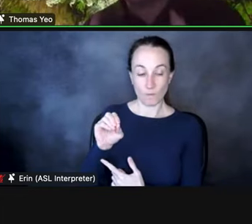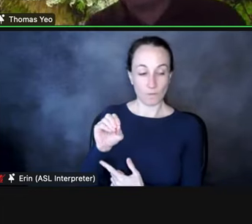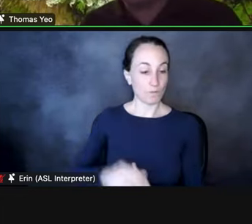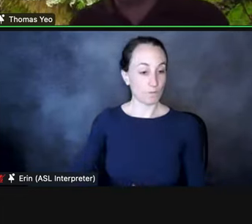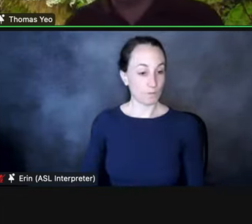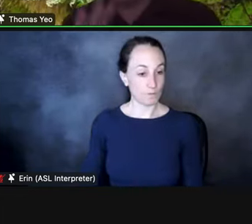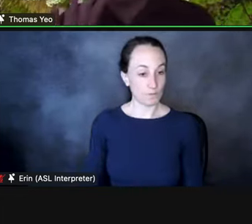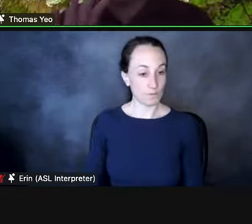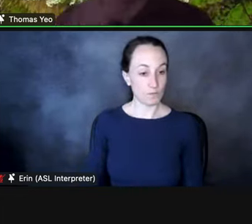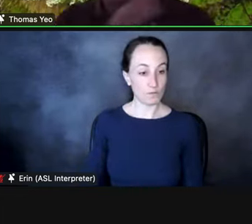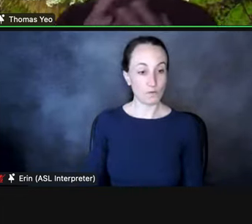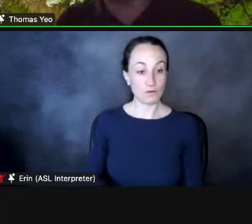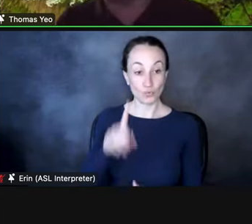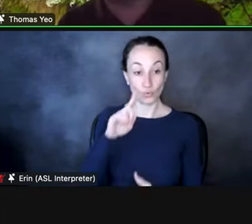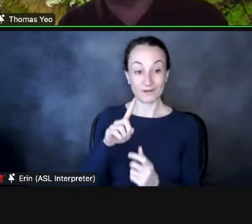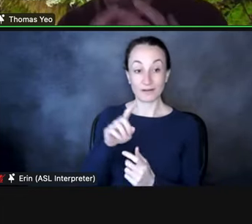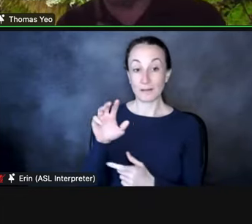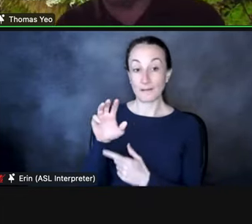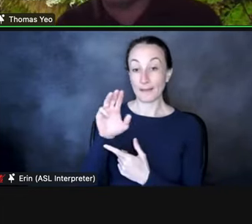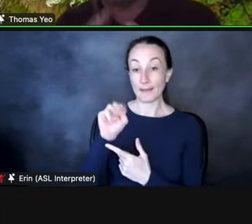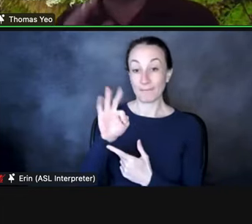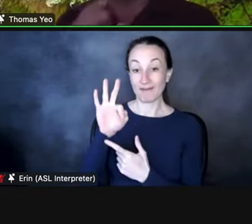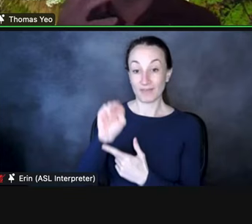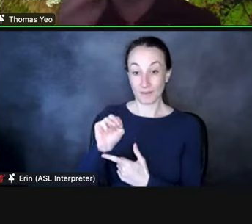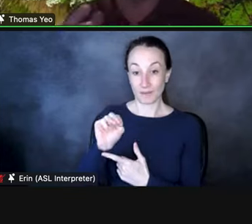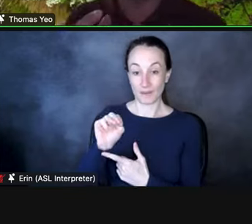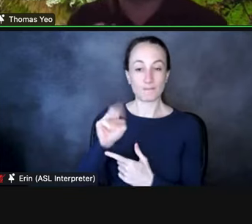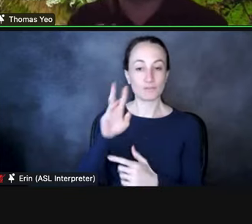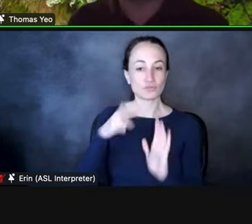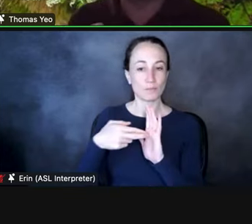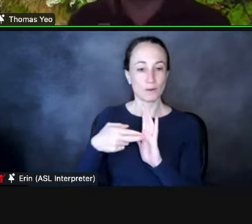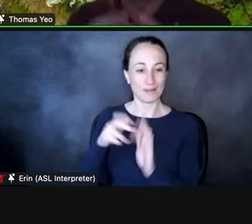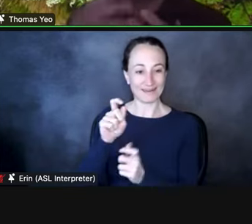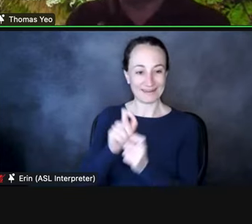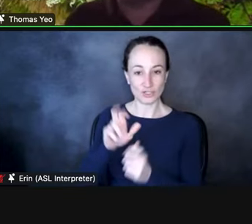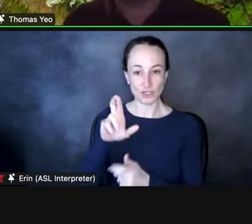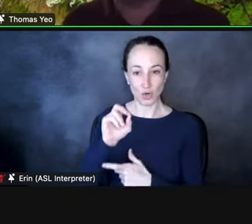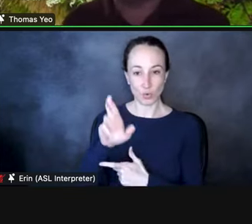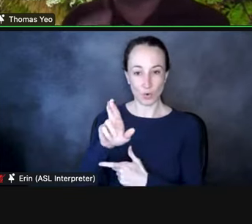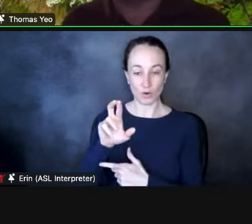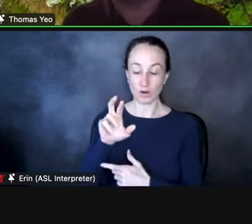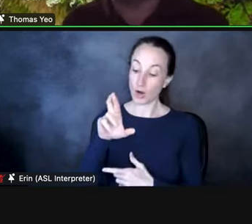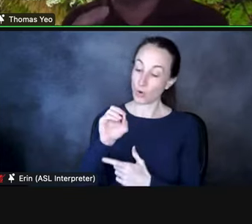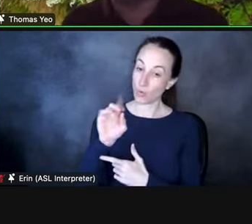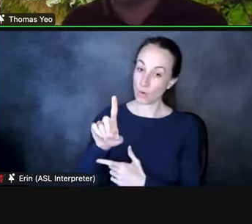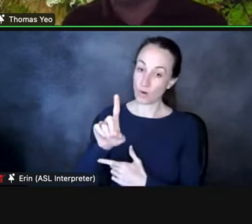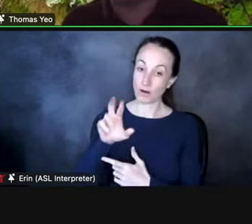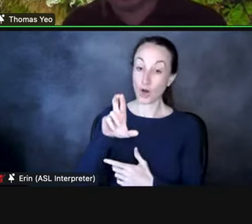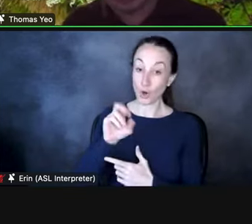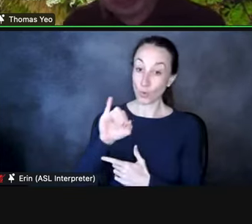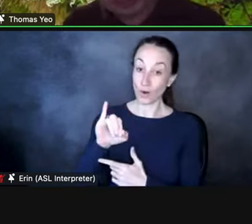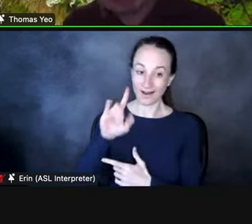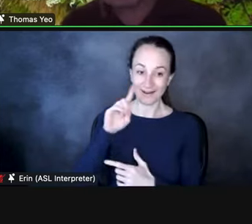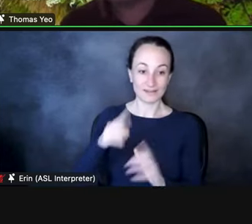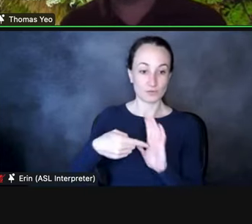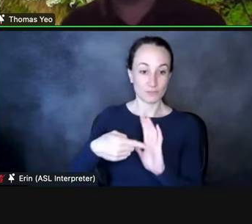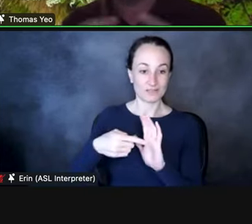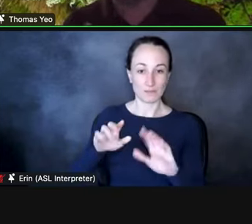Basically, in the mean field model, each cortical ROI is represented by a system of nonlinear ordinary differential